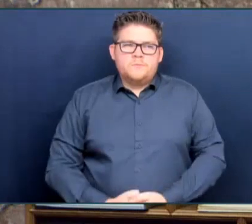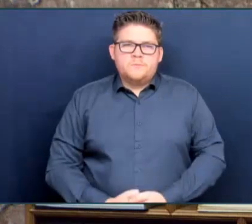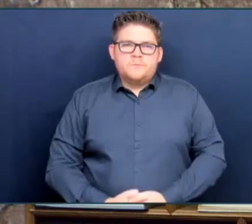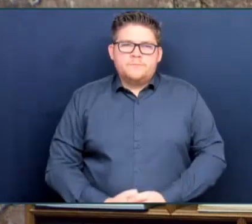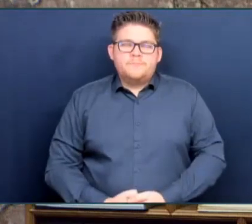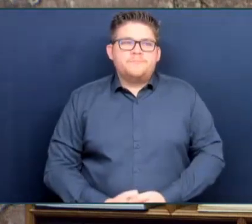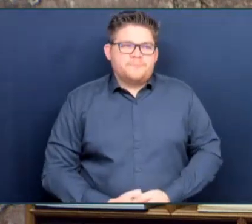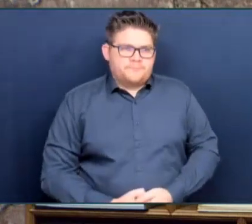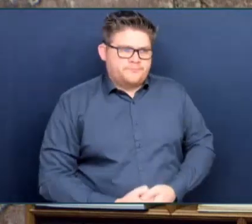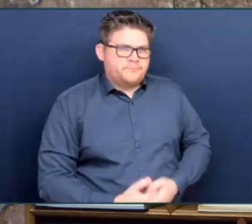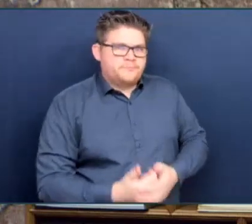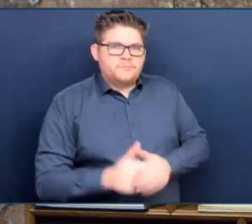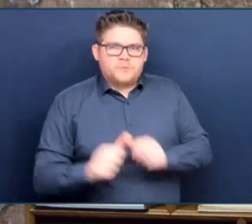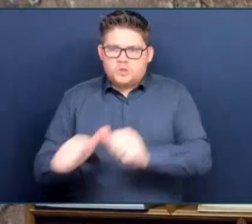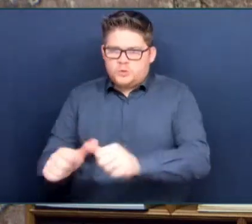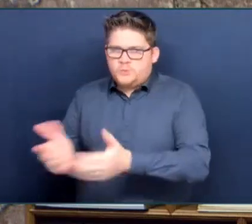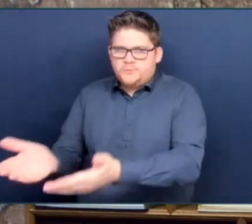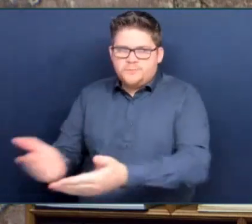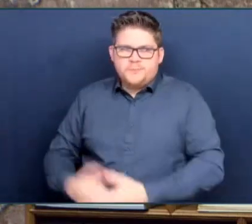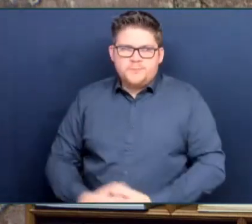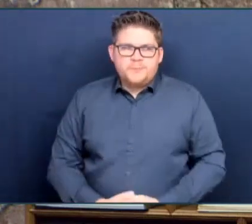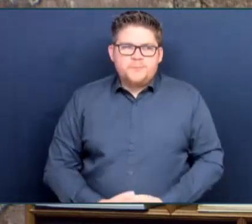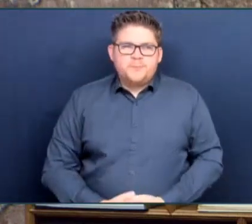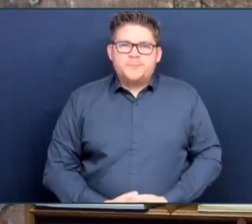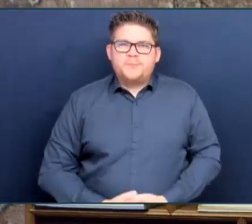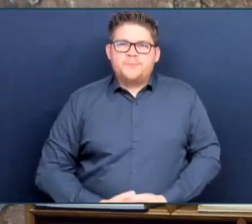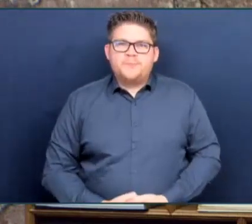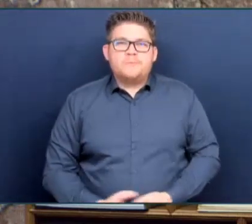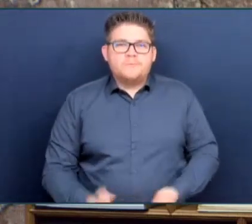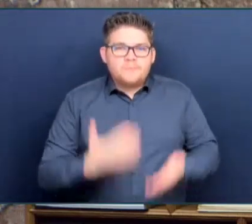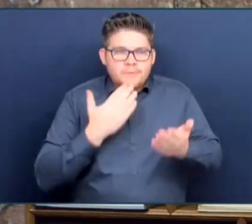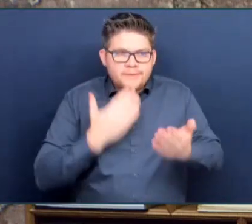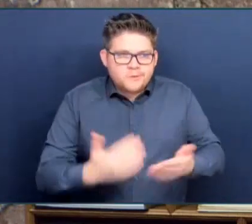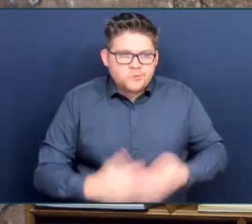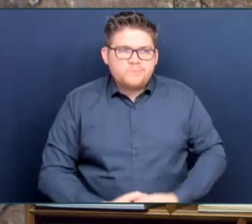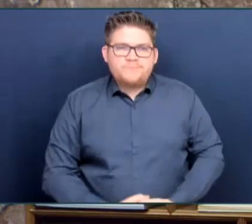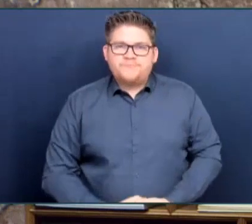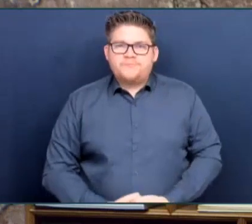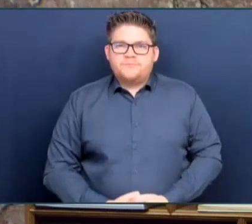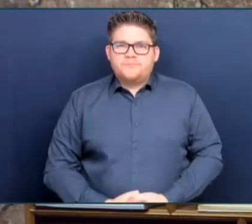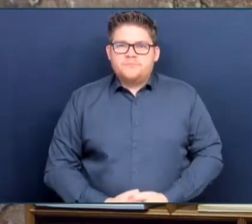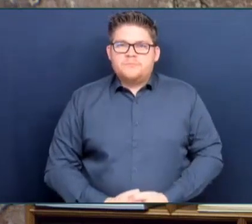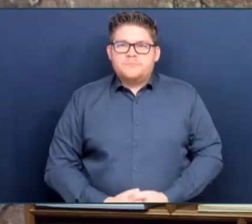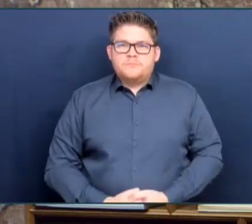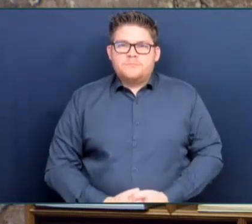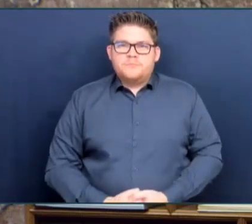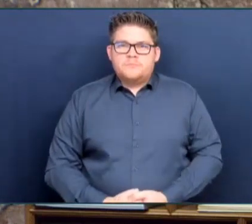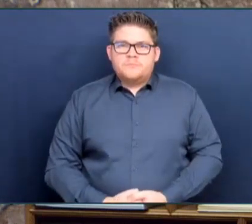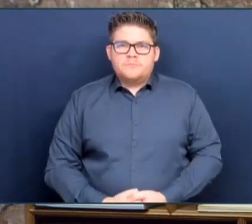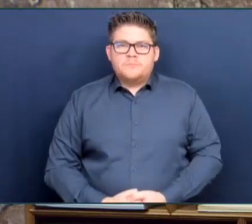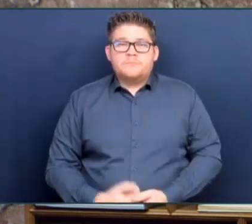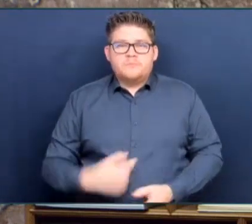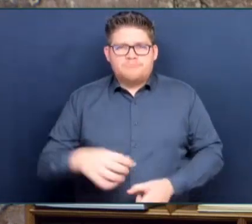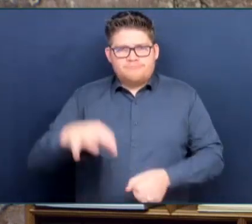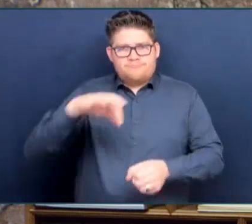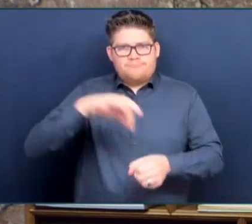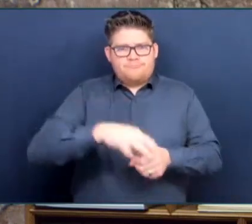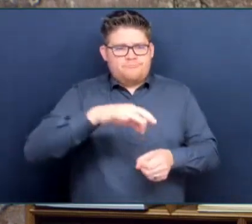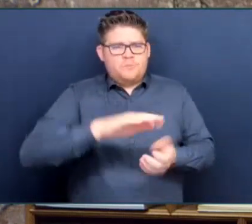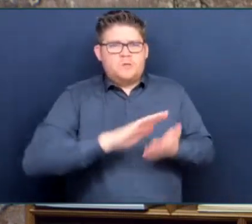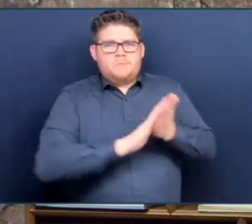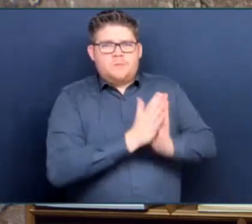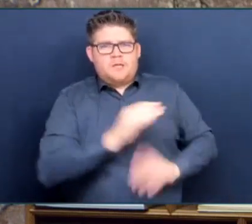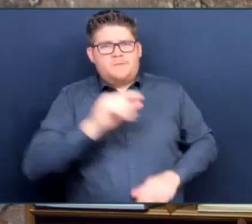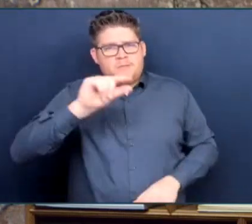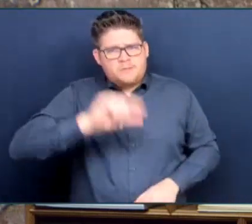clear. We've been taking initiatives since we formed government, day one, initiatives at the federal, provincial and local